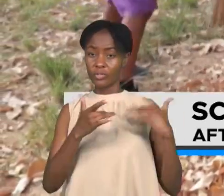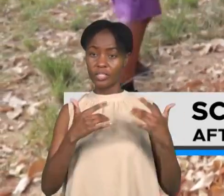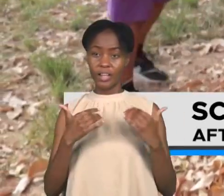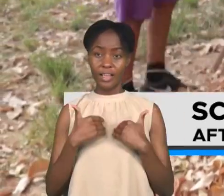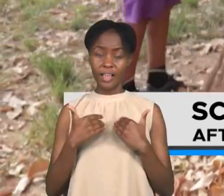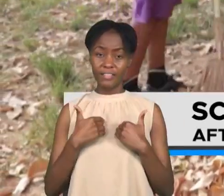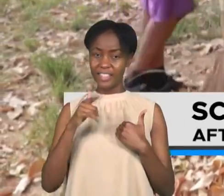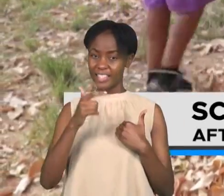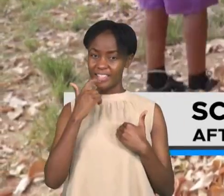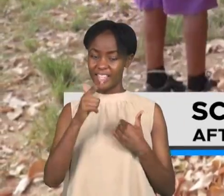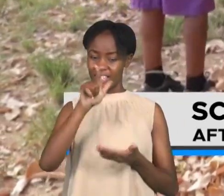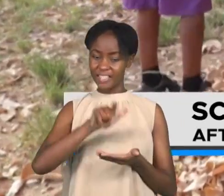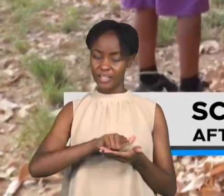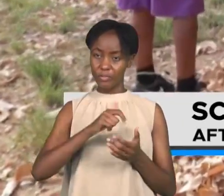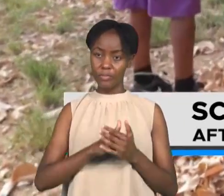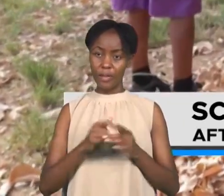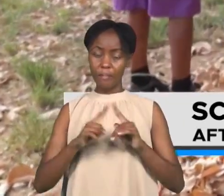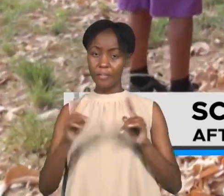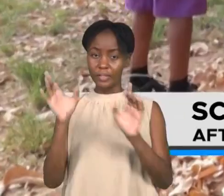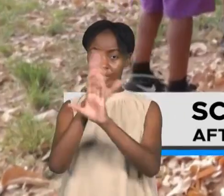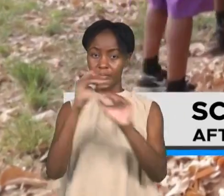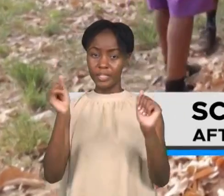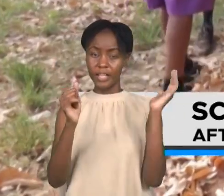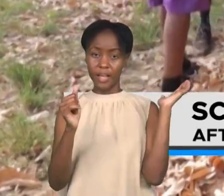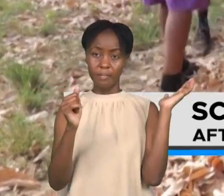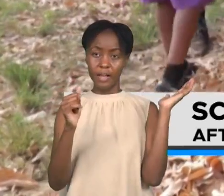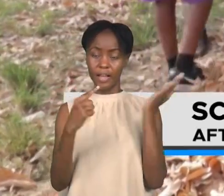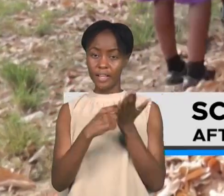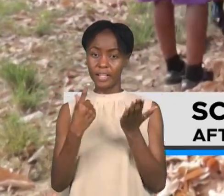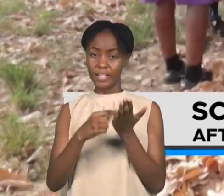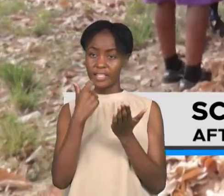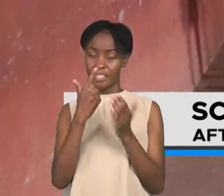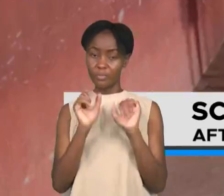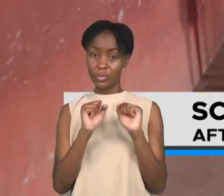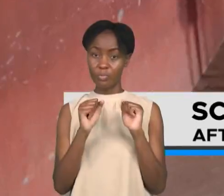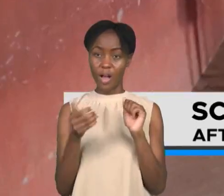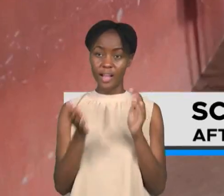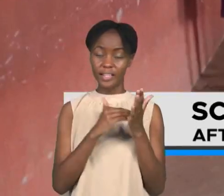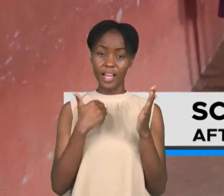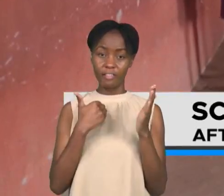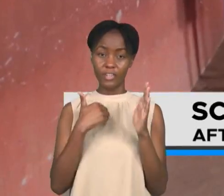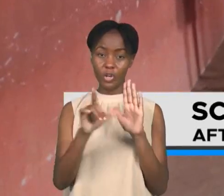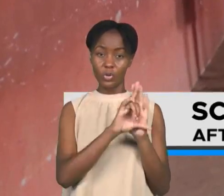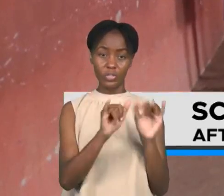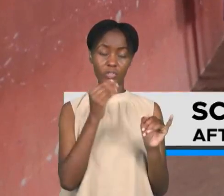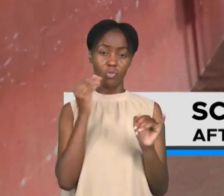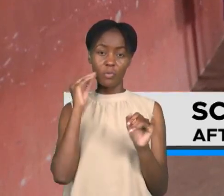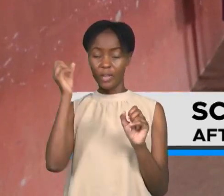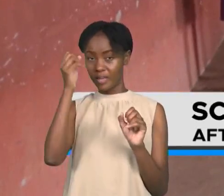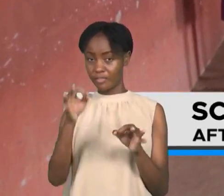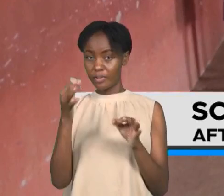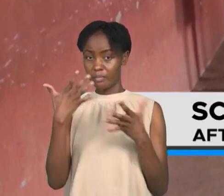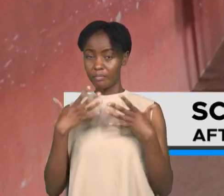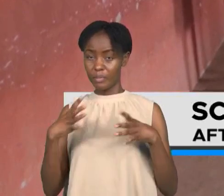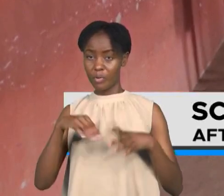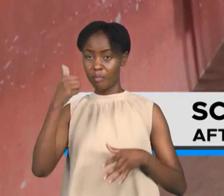is low. President Nana Akufo-Addo warned that the country may return to a partial lockdown if residents do not adhere to safety and health